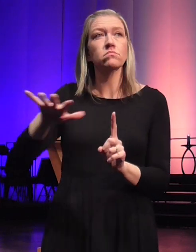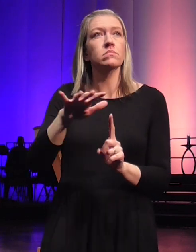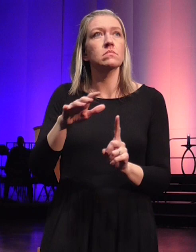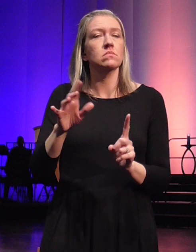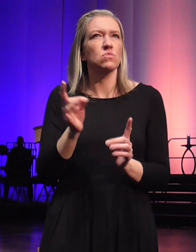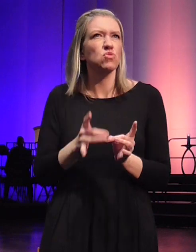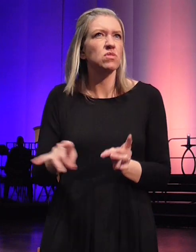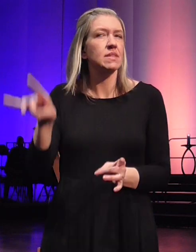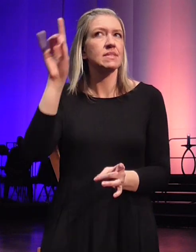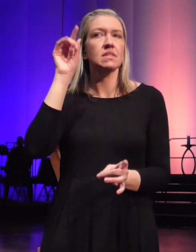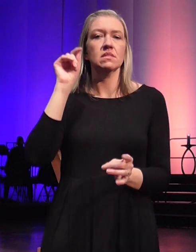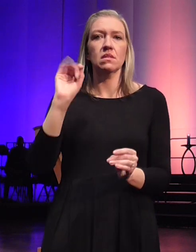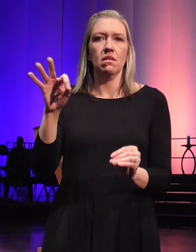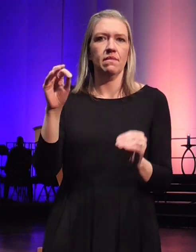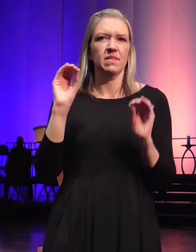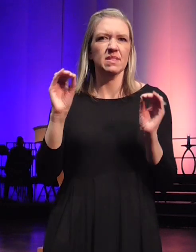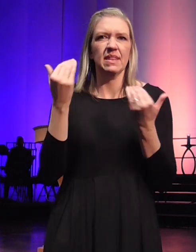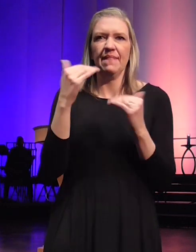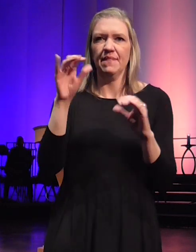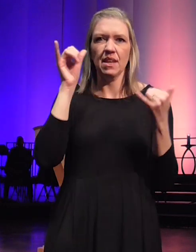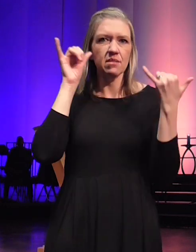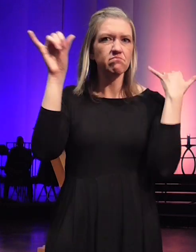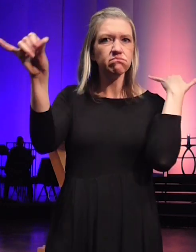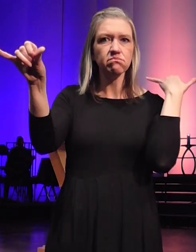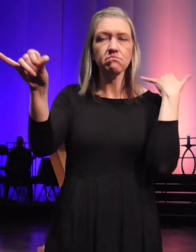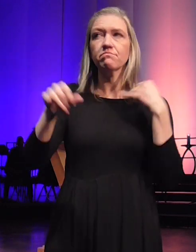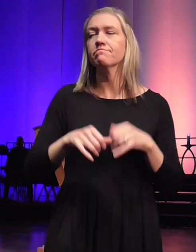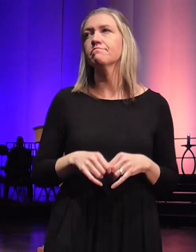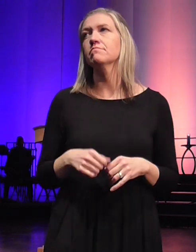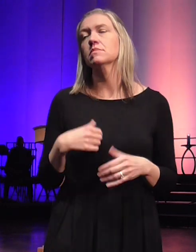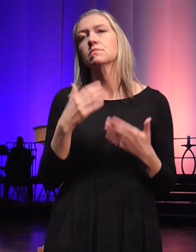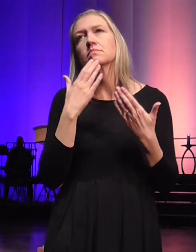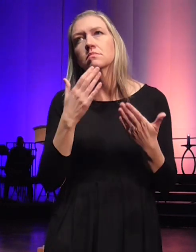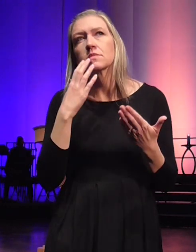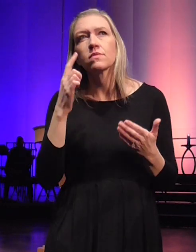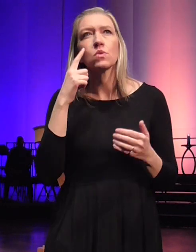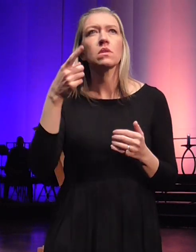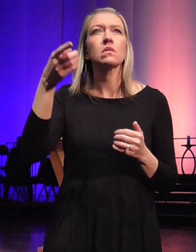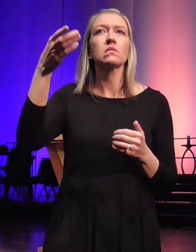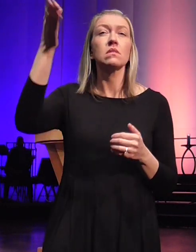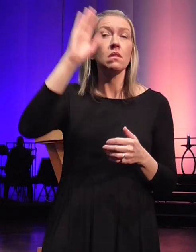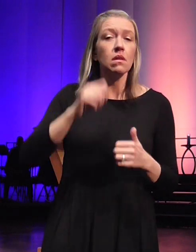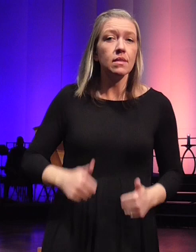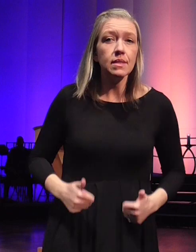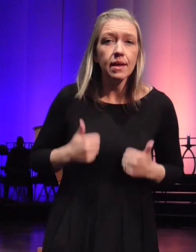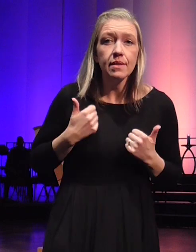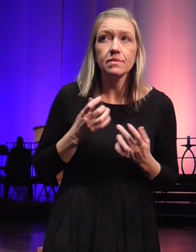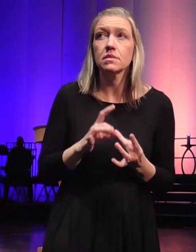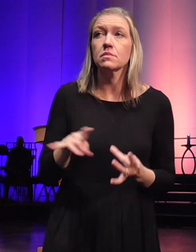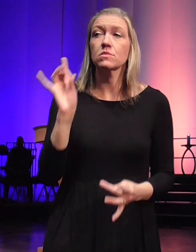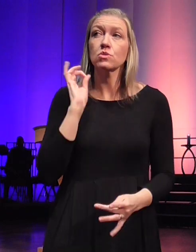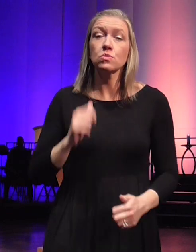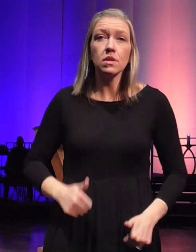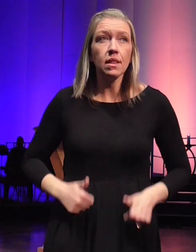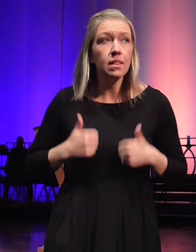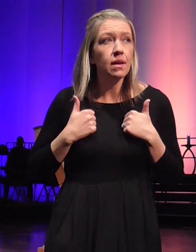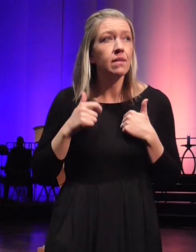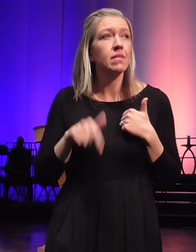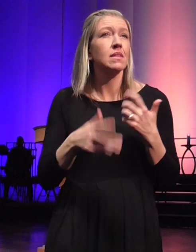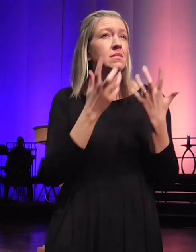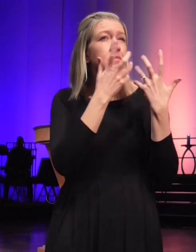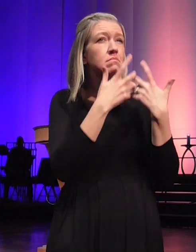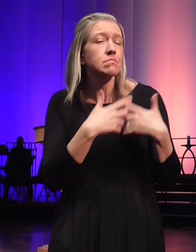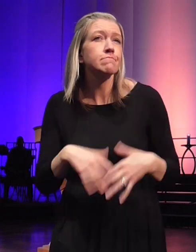presence of the infinite. So I give thanks for this God life, for this spiritual life, for this harmonic